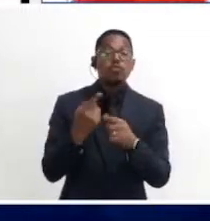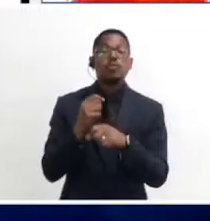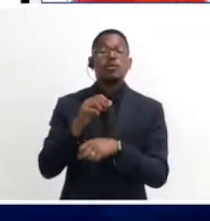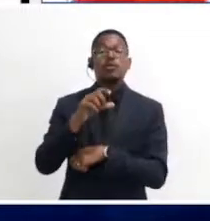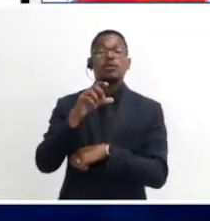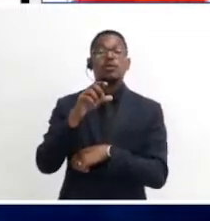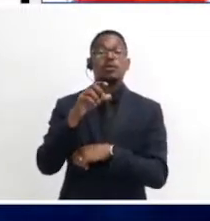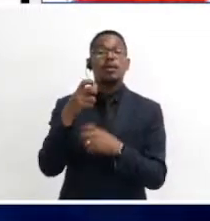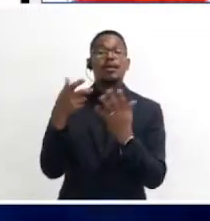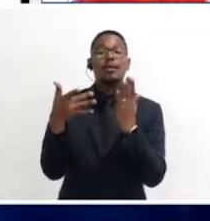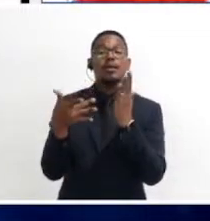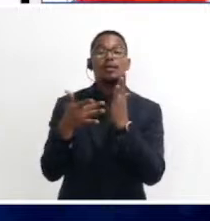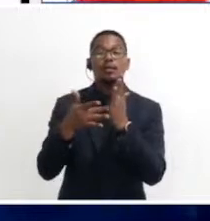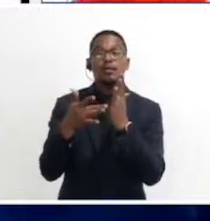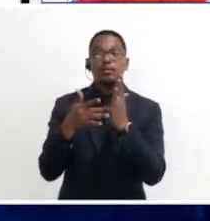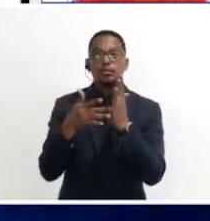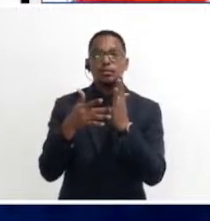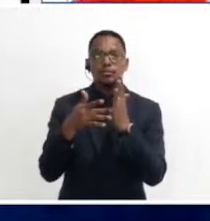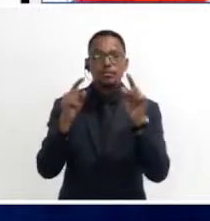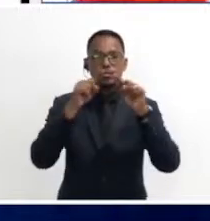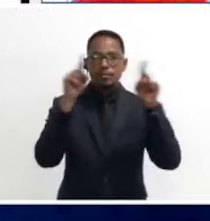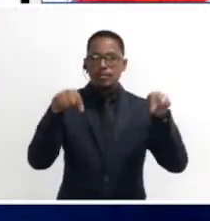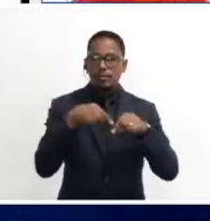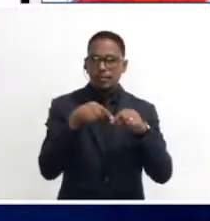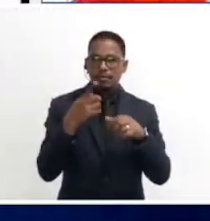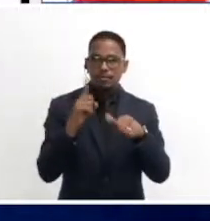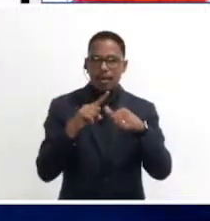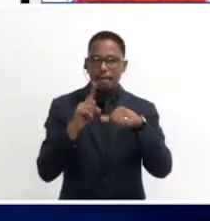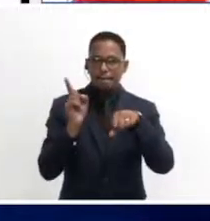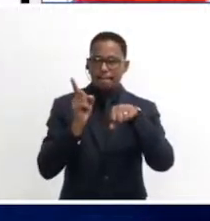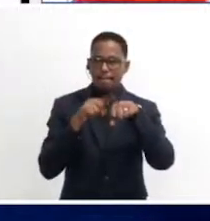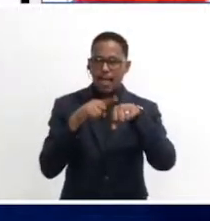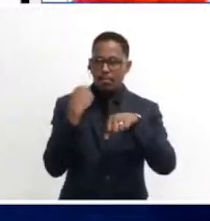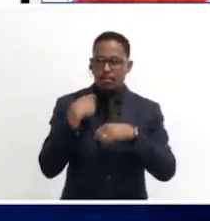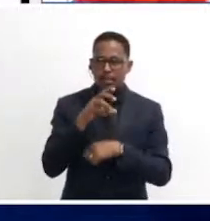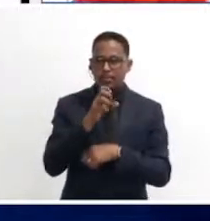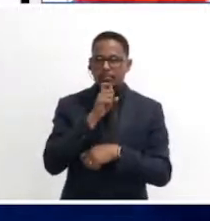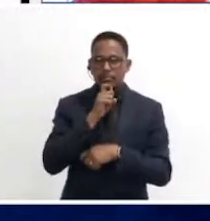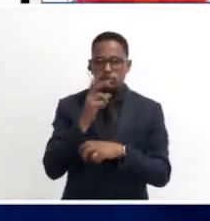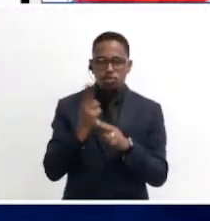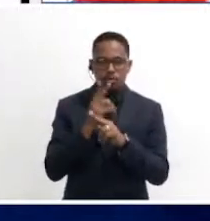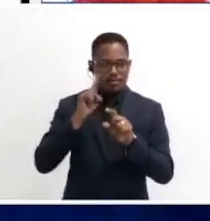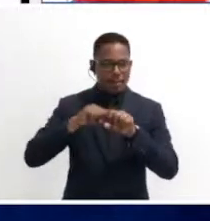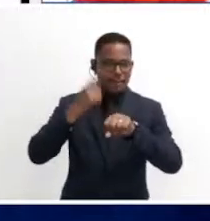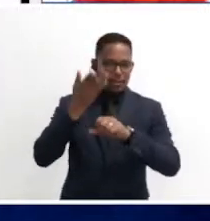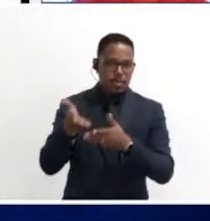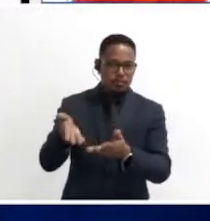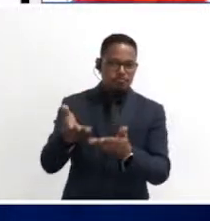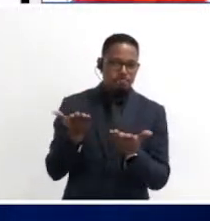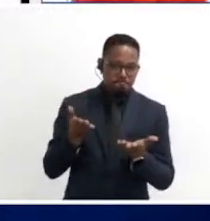And then there's a special, so I mentioned that lead frames can be etched,